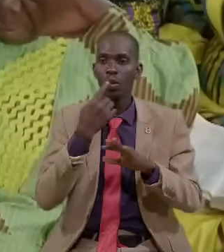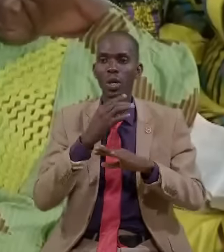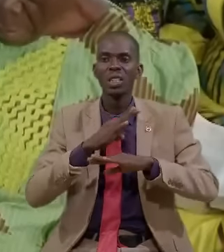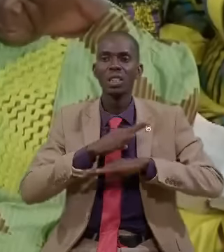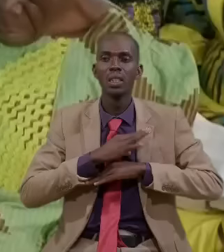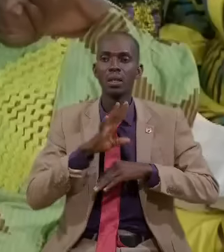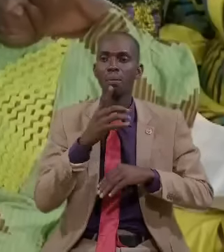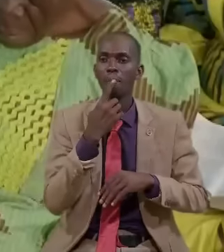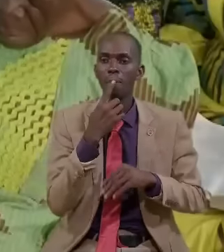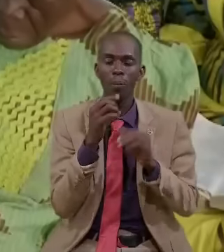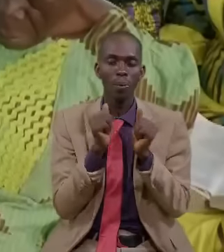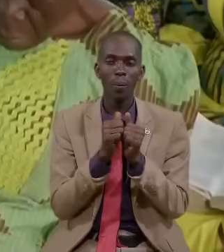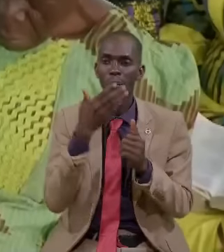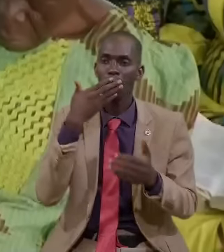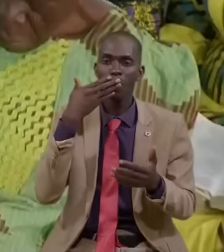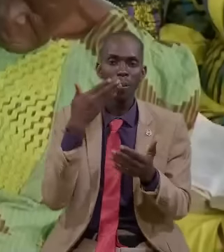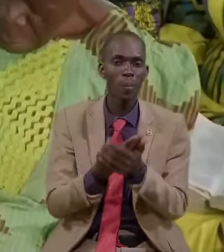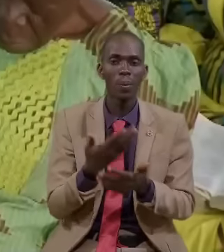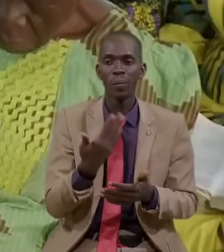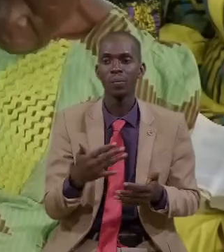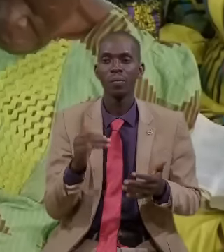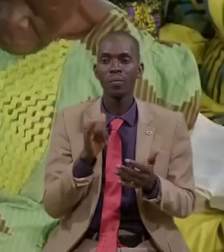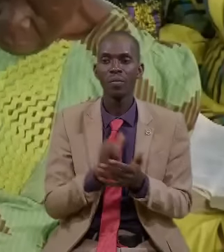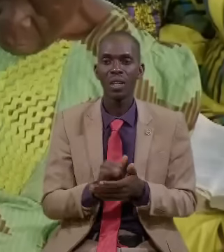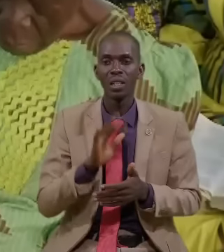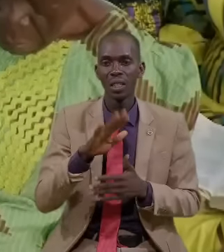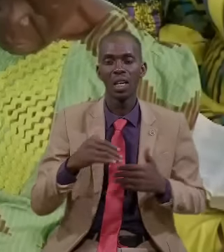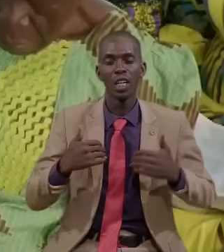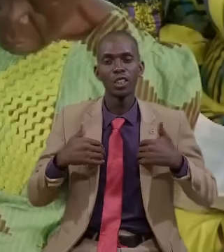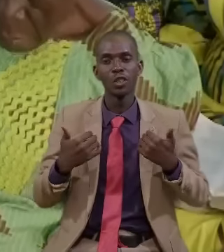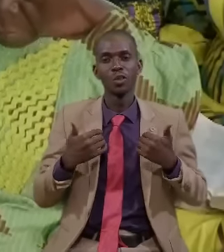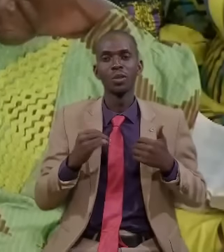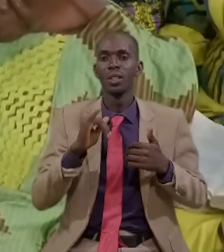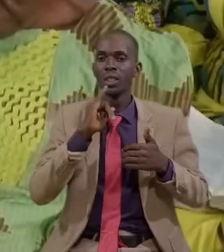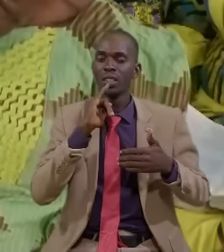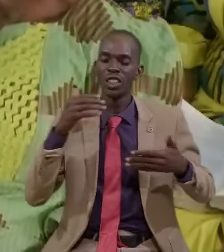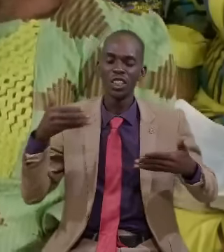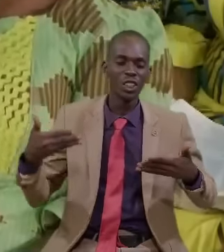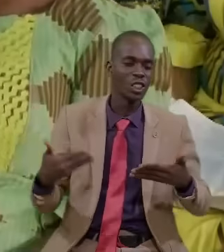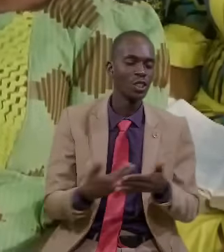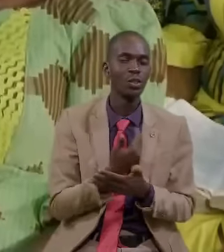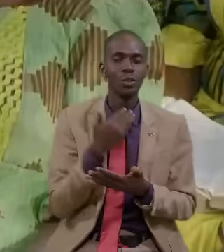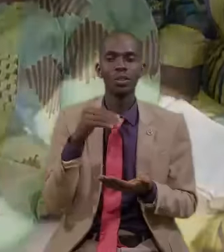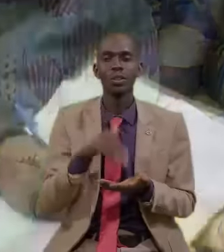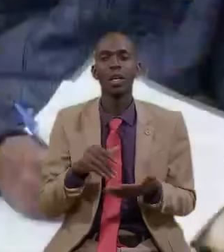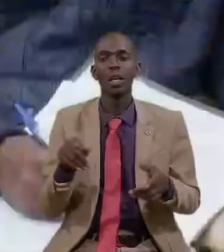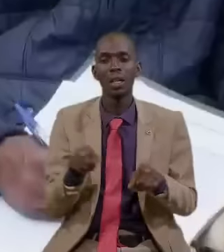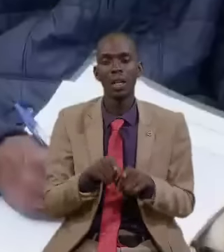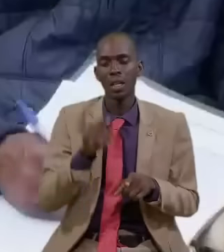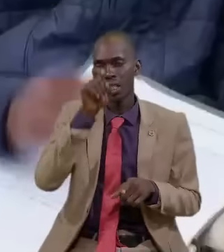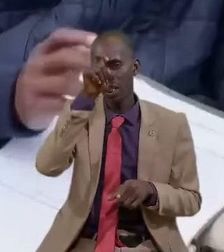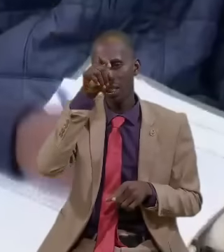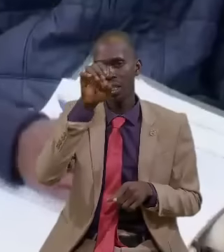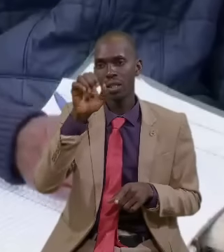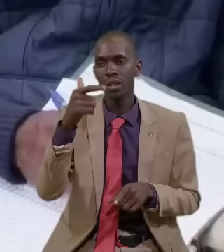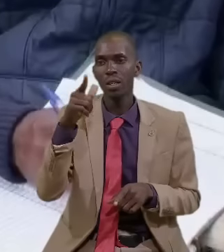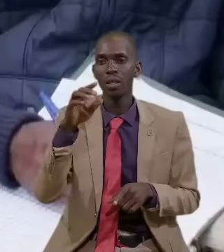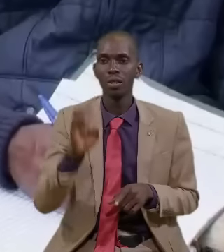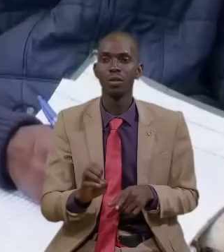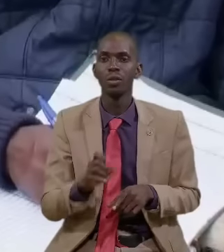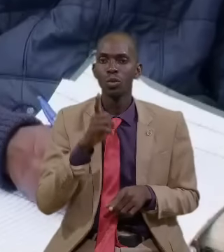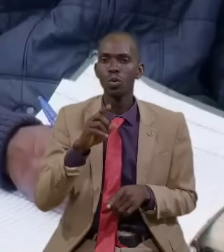good things, so that thy youth is renewed like the eagles. You are glorifying